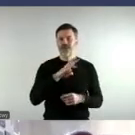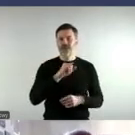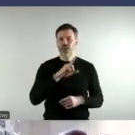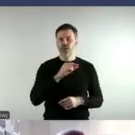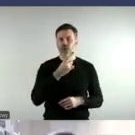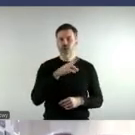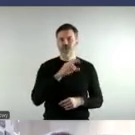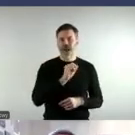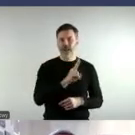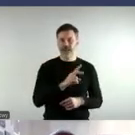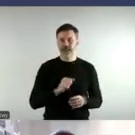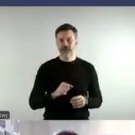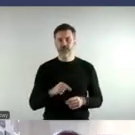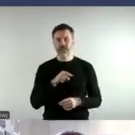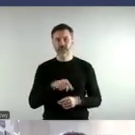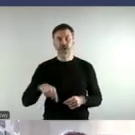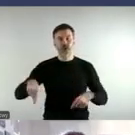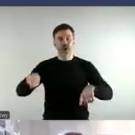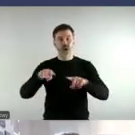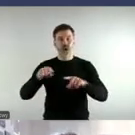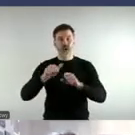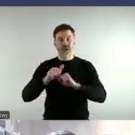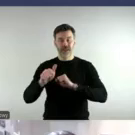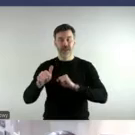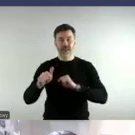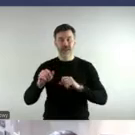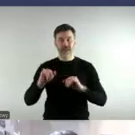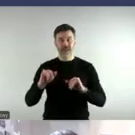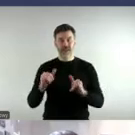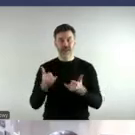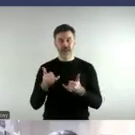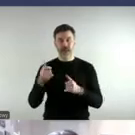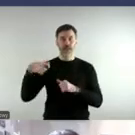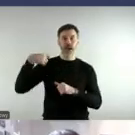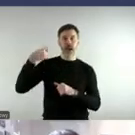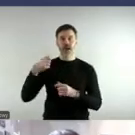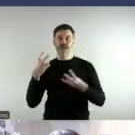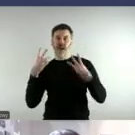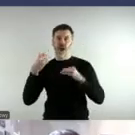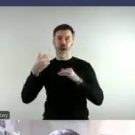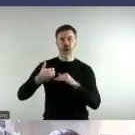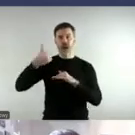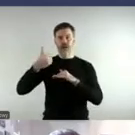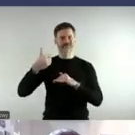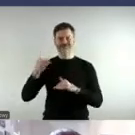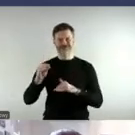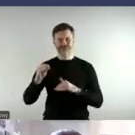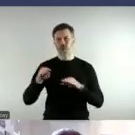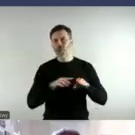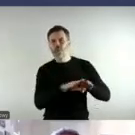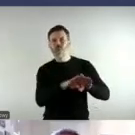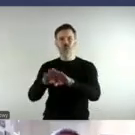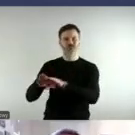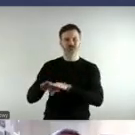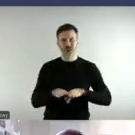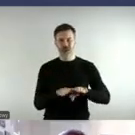for social issues, and never in these teams they participate as